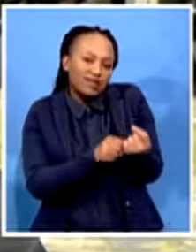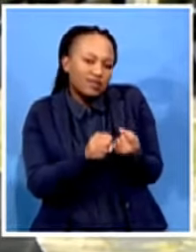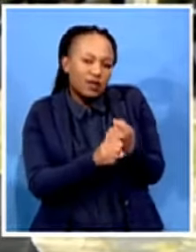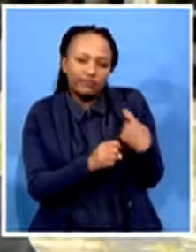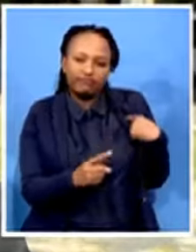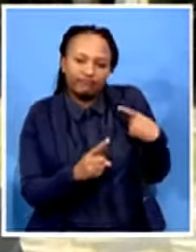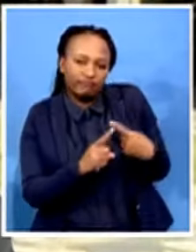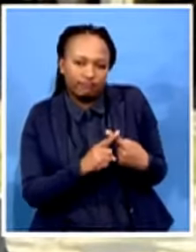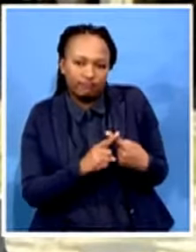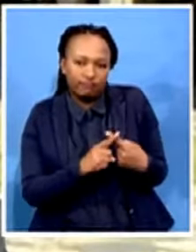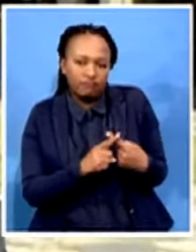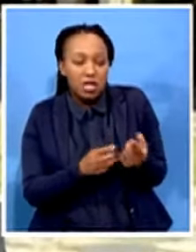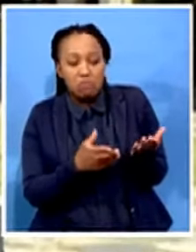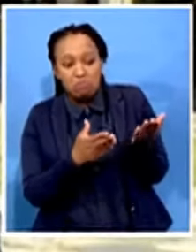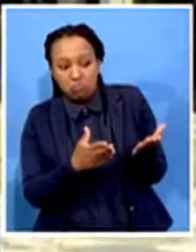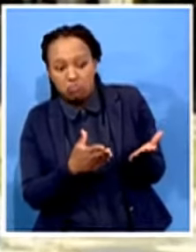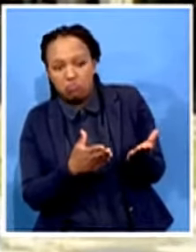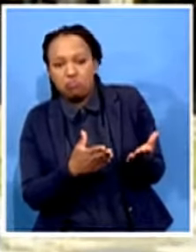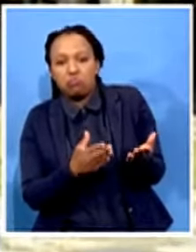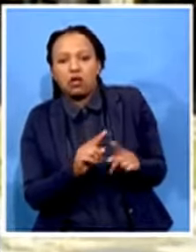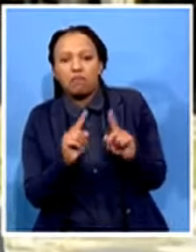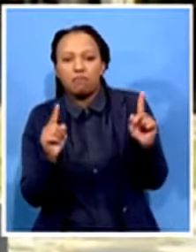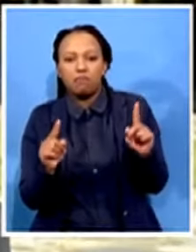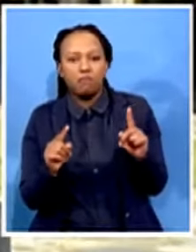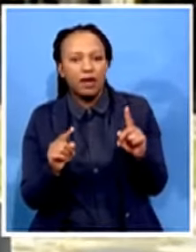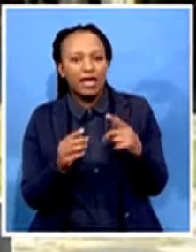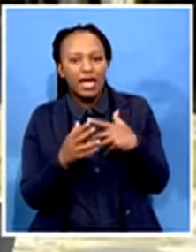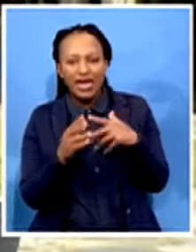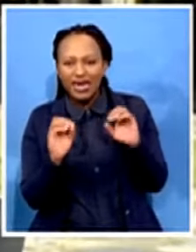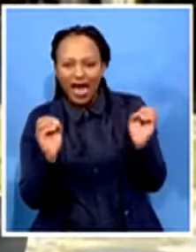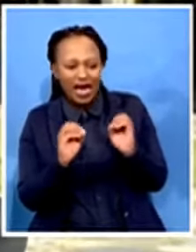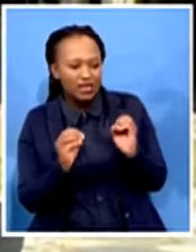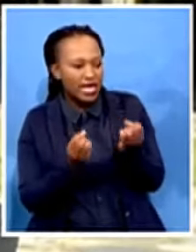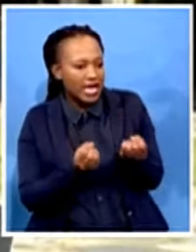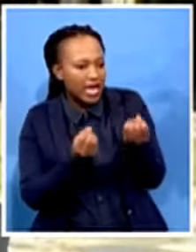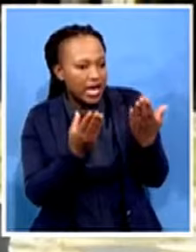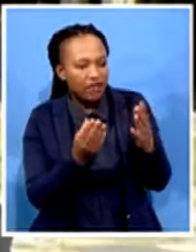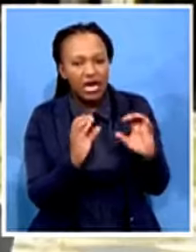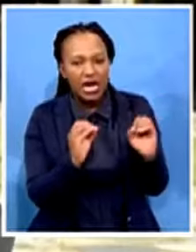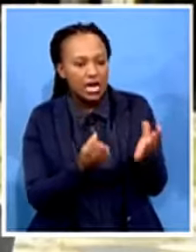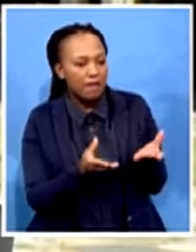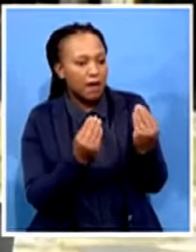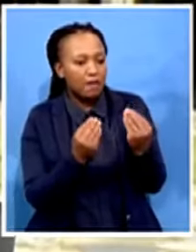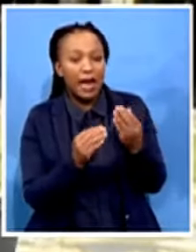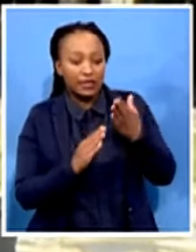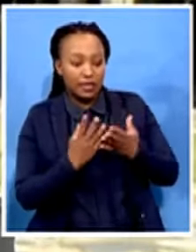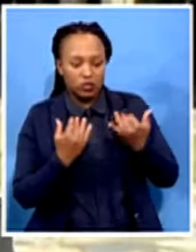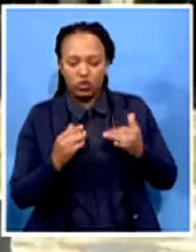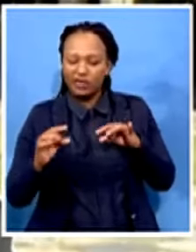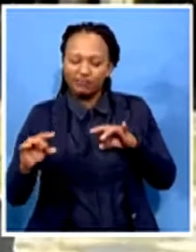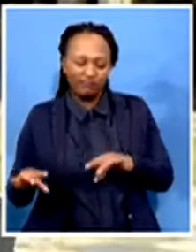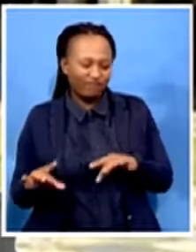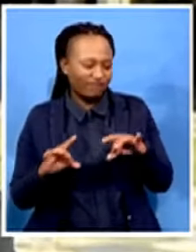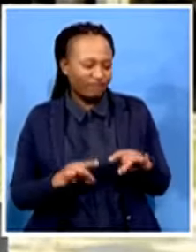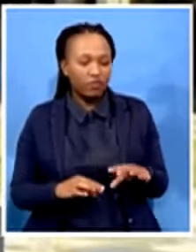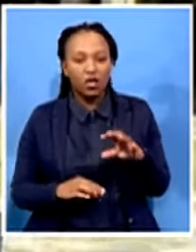Never received anything up till today. We are still struggling. Now the Cape Corps, which was fighting on a border,